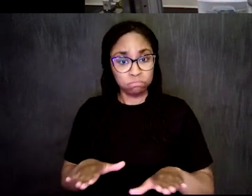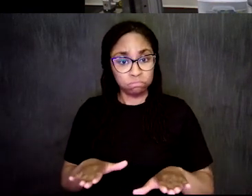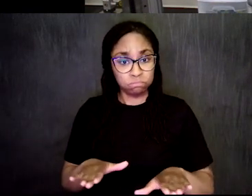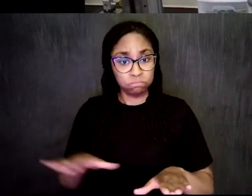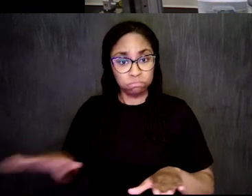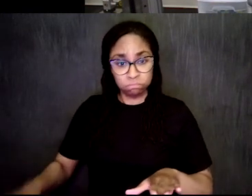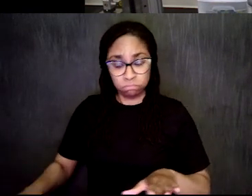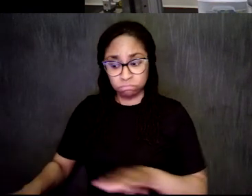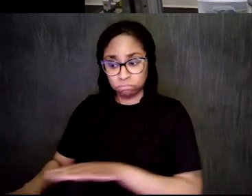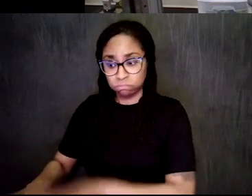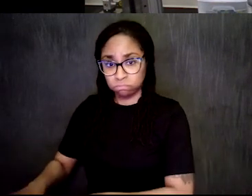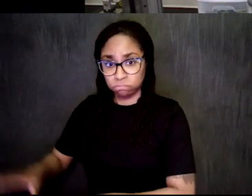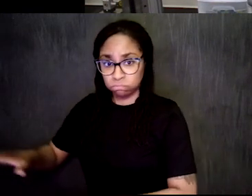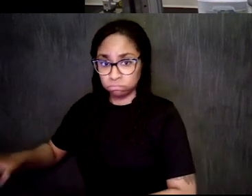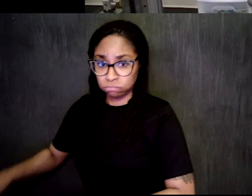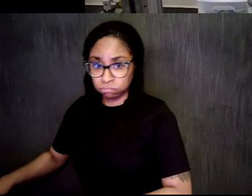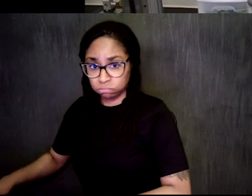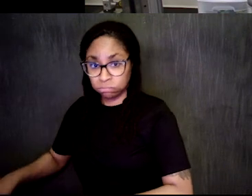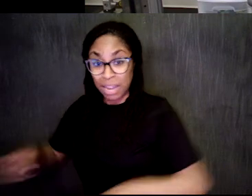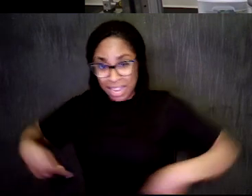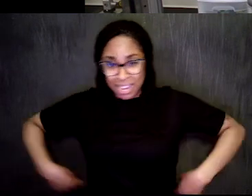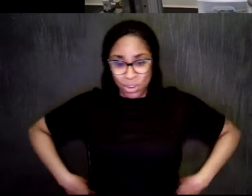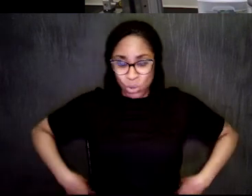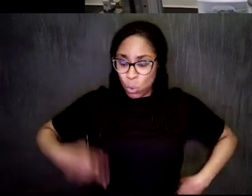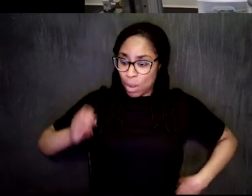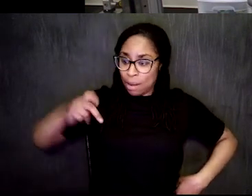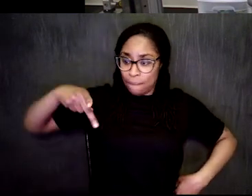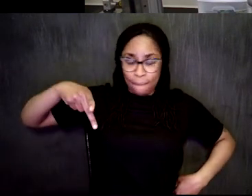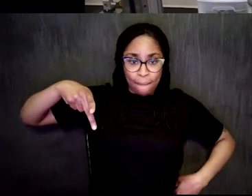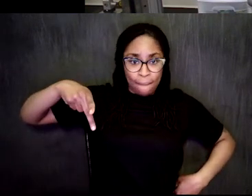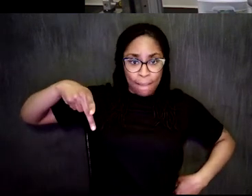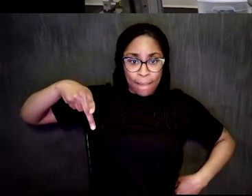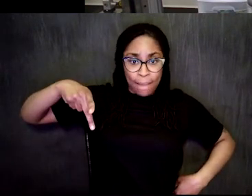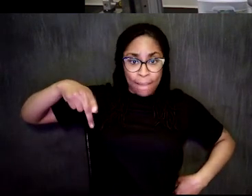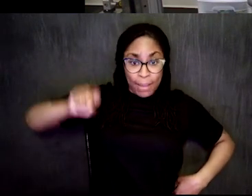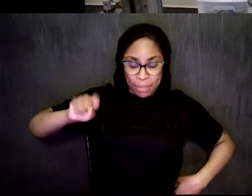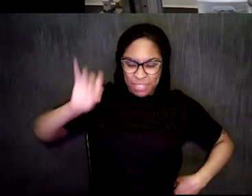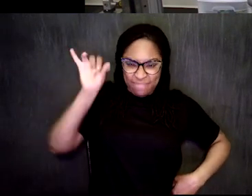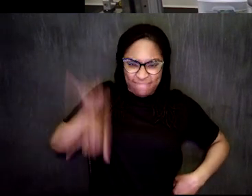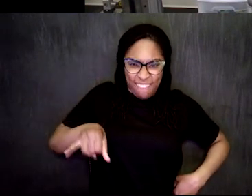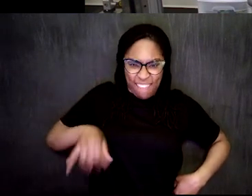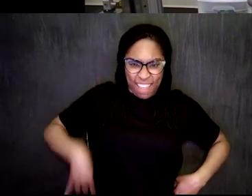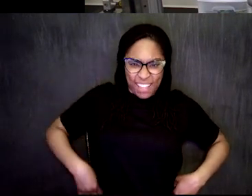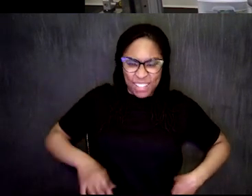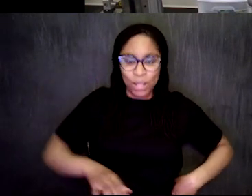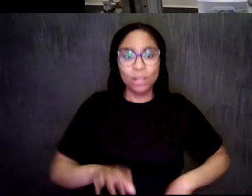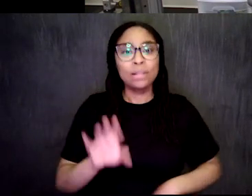lateral walk, we're going to walk with our hands, but I want you to try to keep your hips as